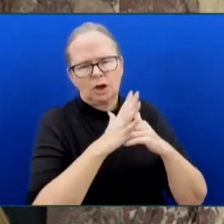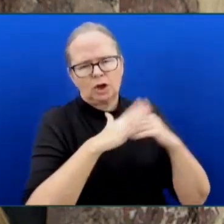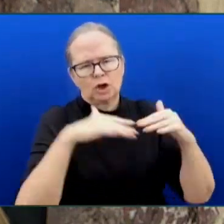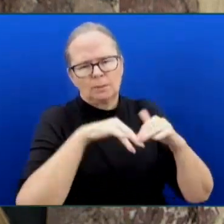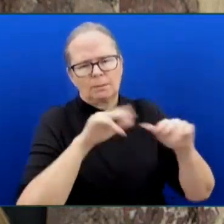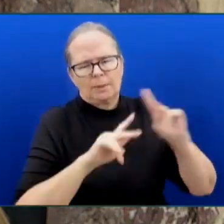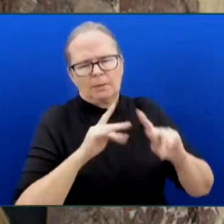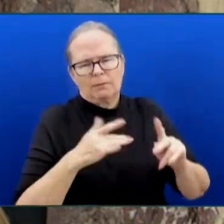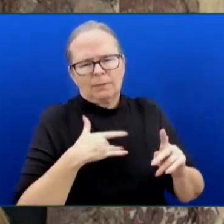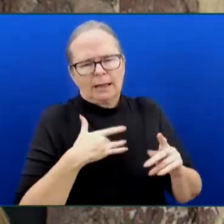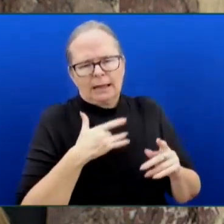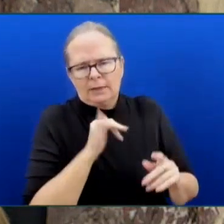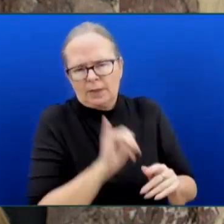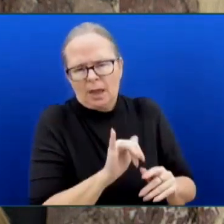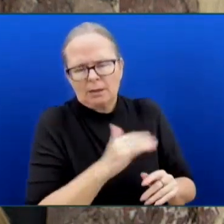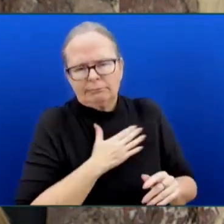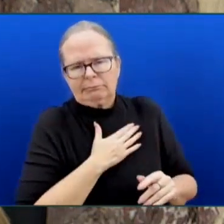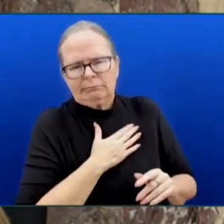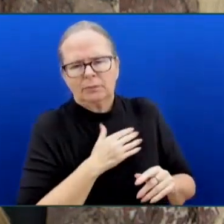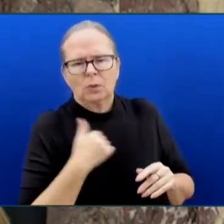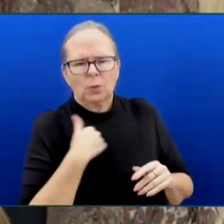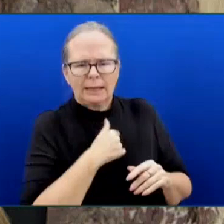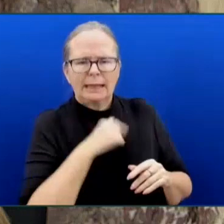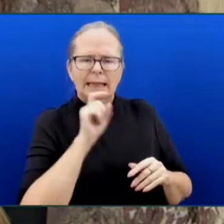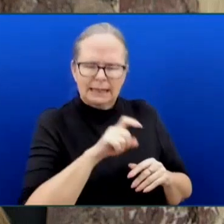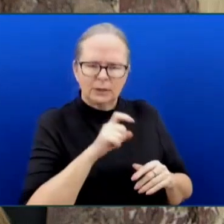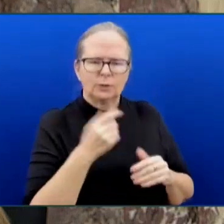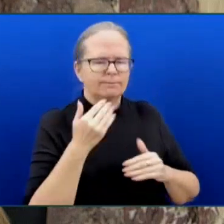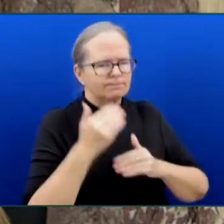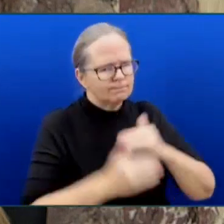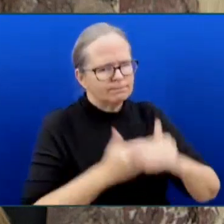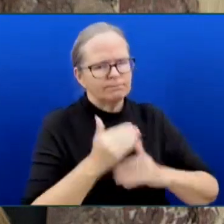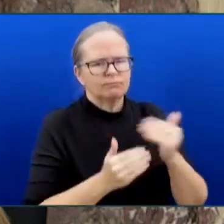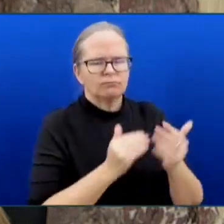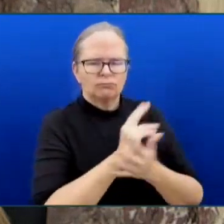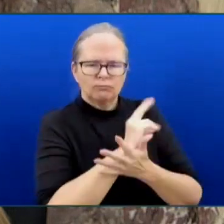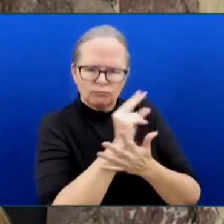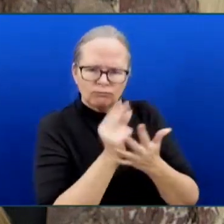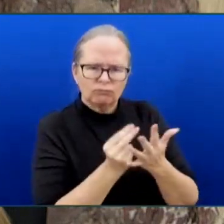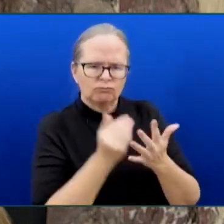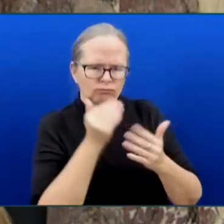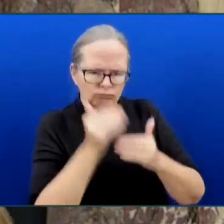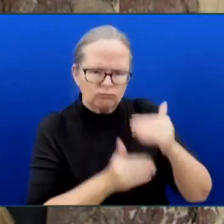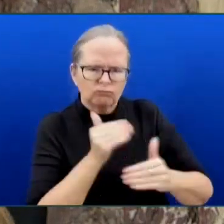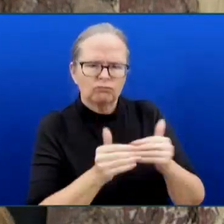lead to better results and lead to a sense of justice and involvement, and that's precisely what the government is doing.